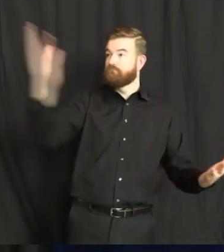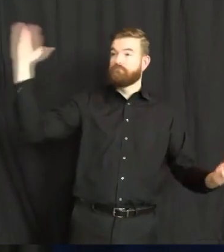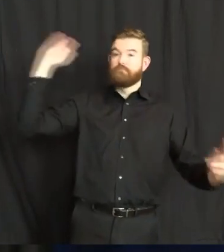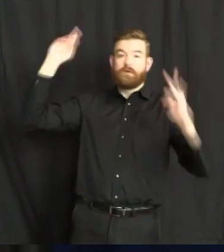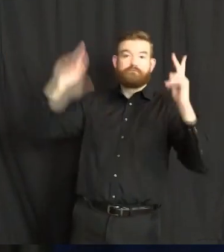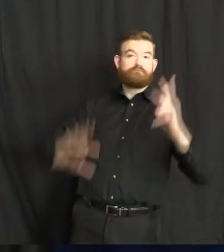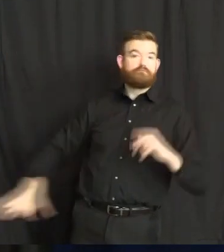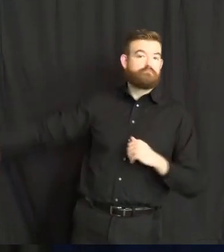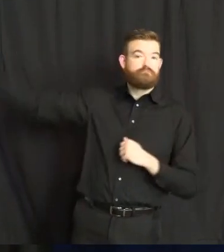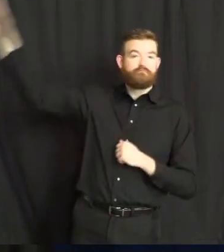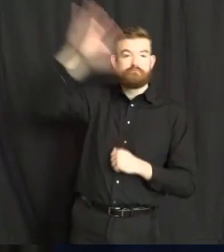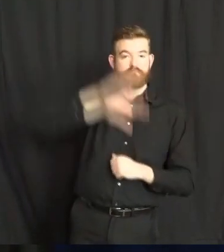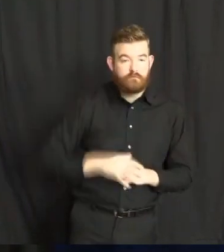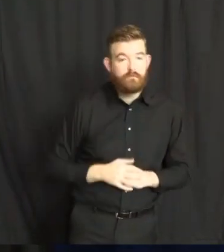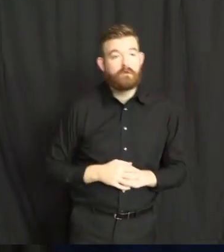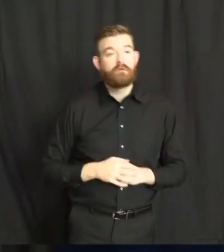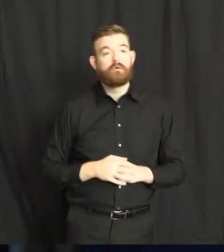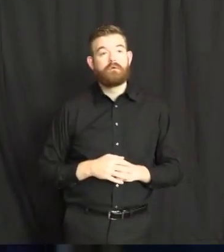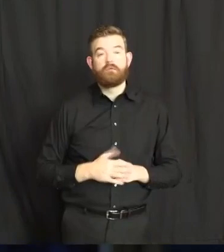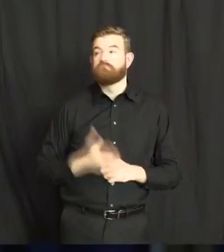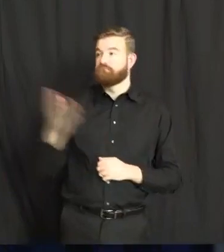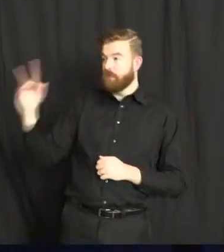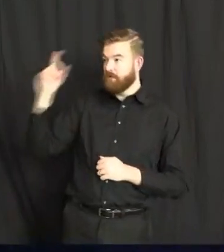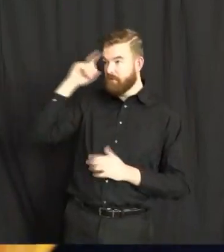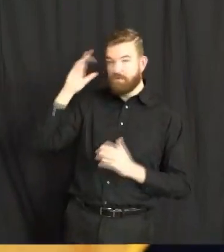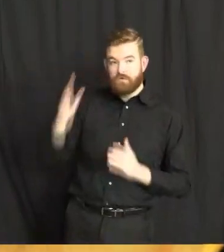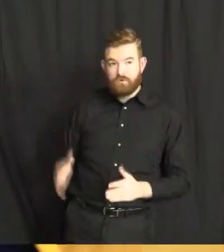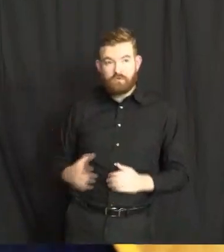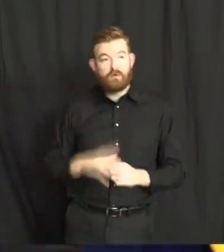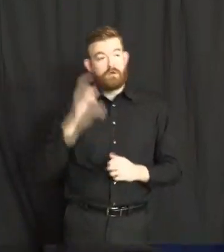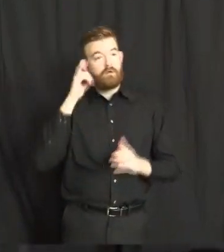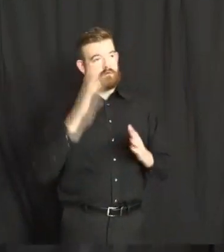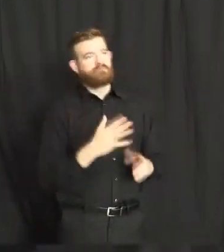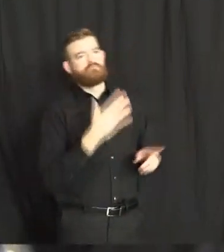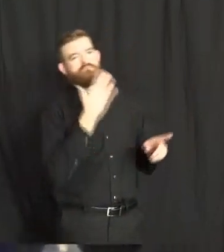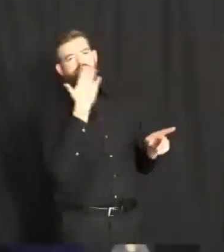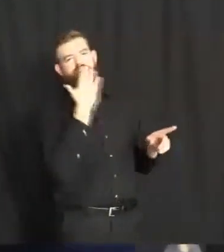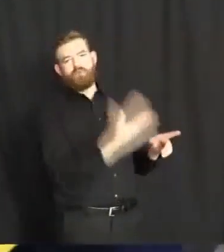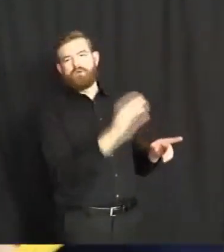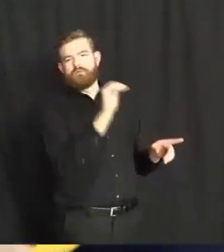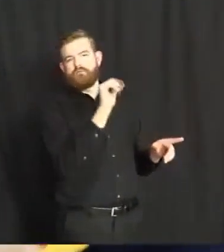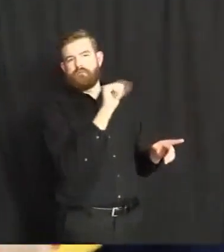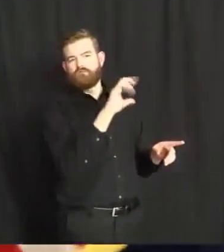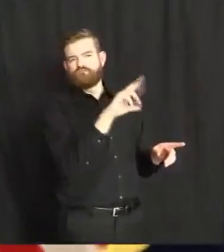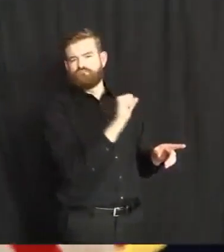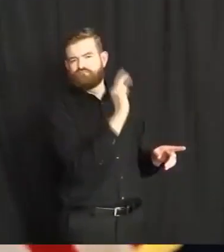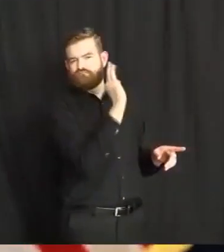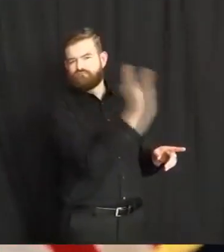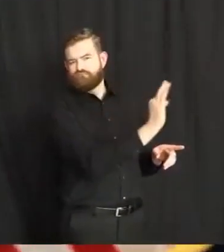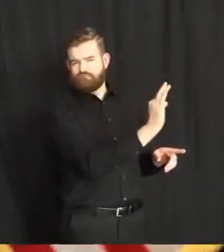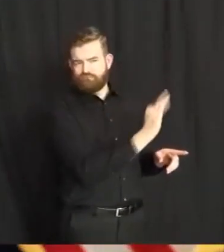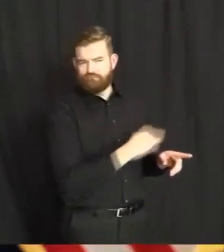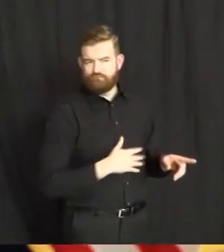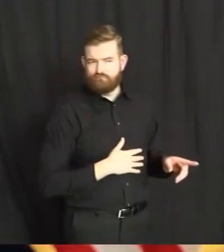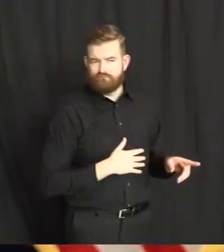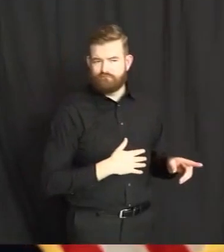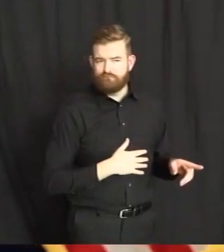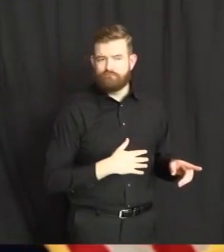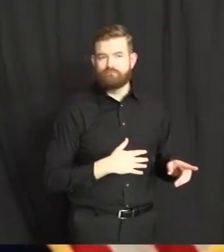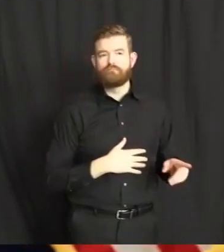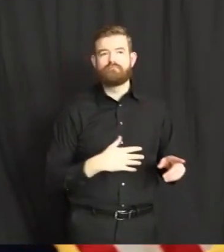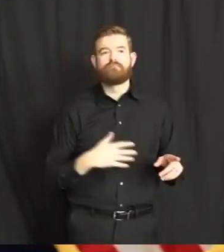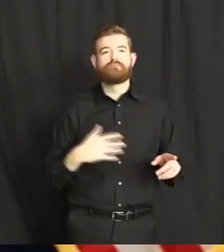back over to the governor. Marcus, thank you for, even in normal times, I appreciate it. We